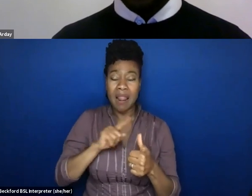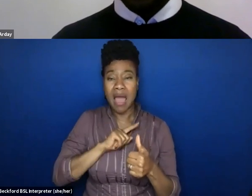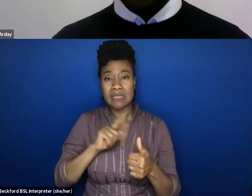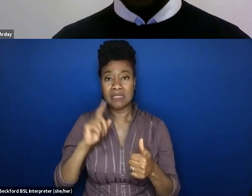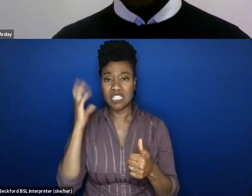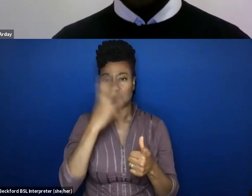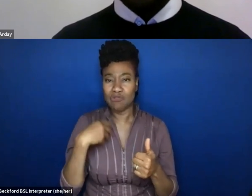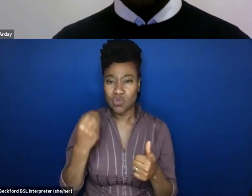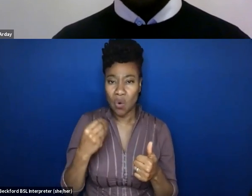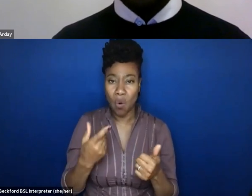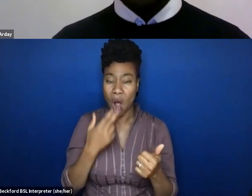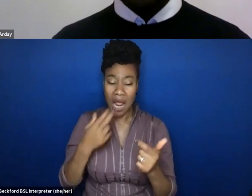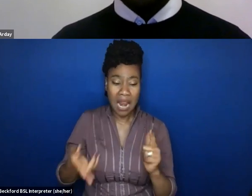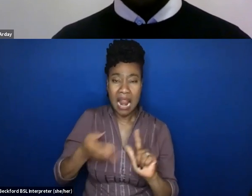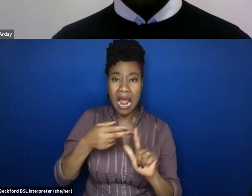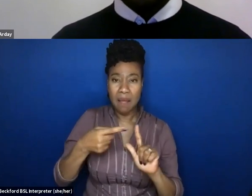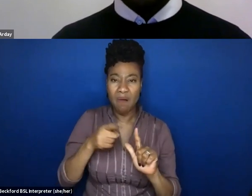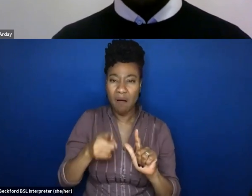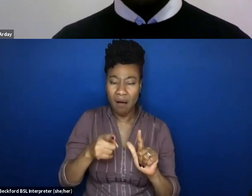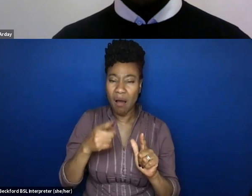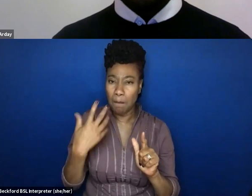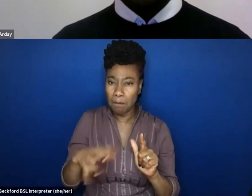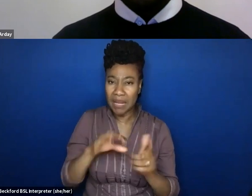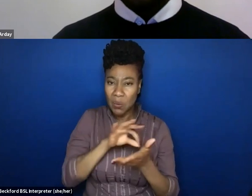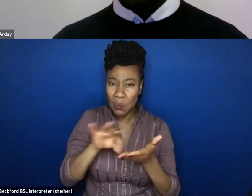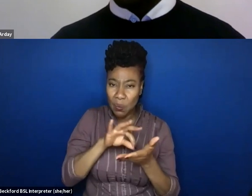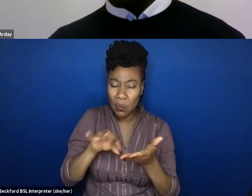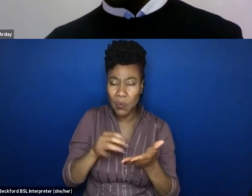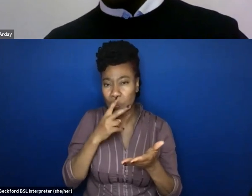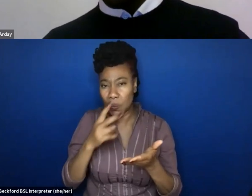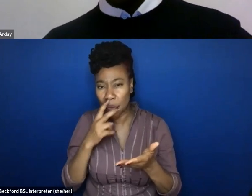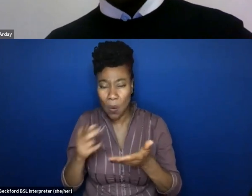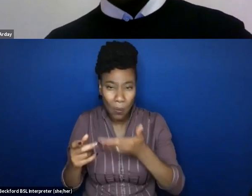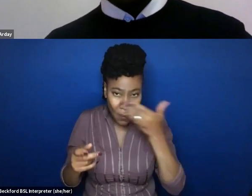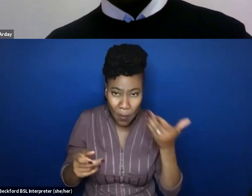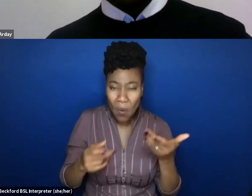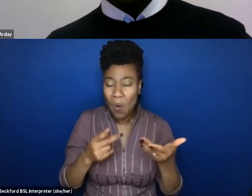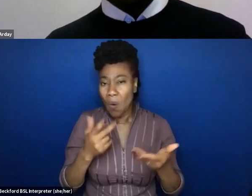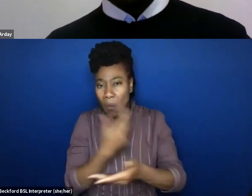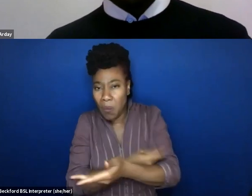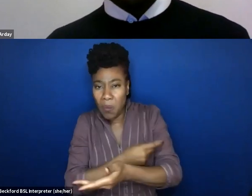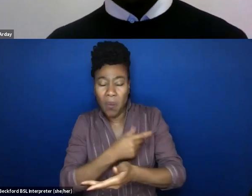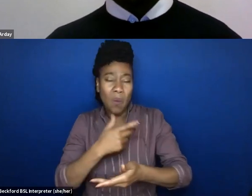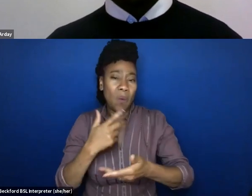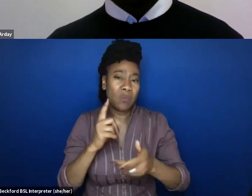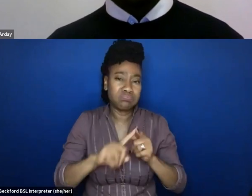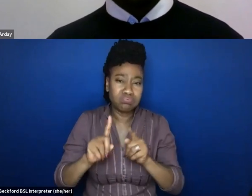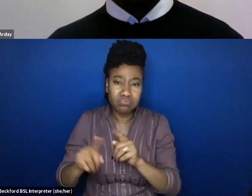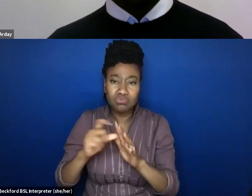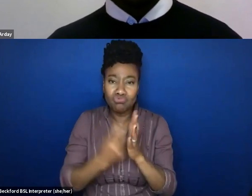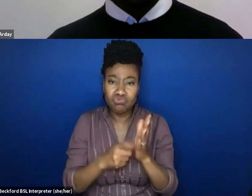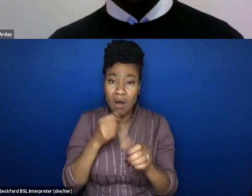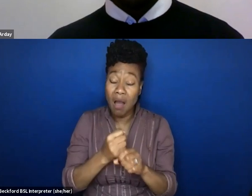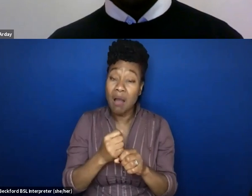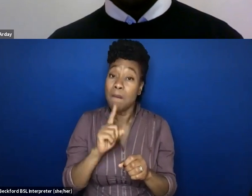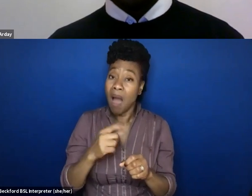substance abuse and stuff like that. But the same way that there's a negative, I believe in polarity, there's always a positive. Mm. So